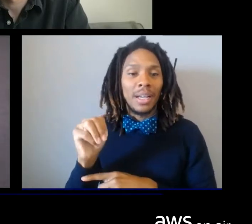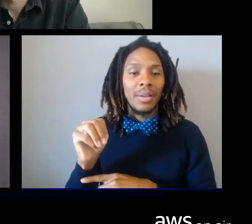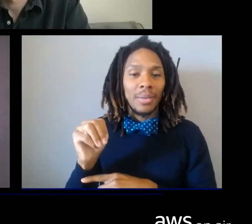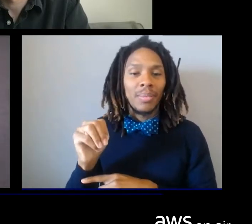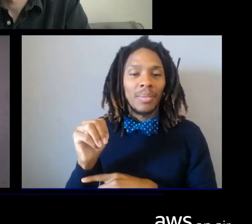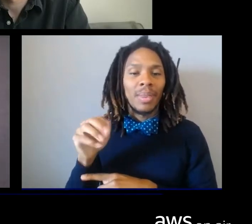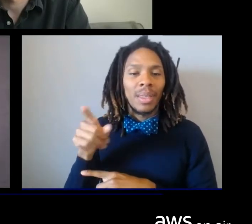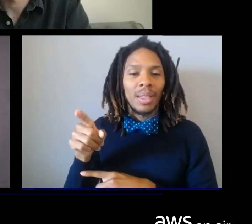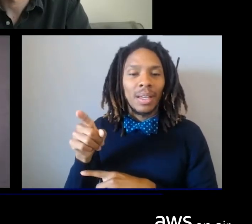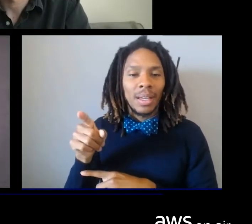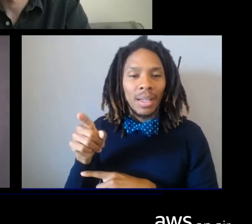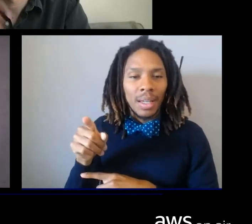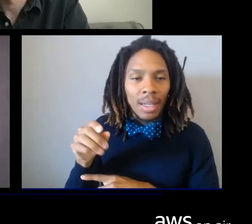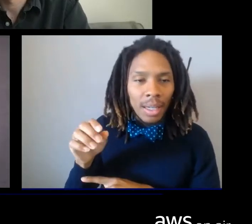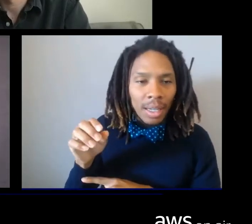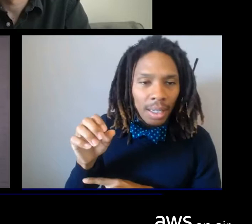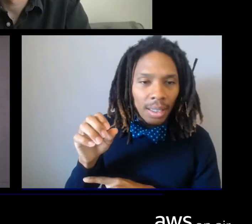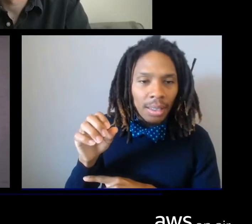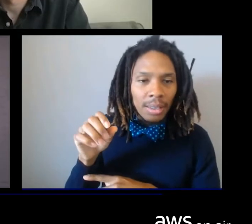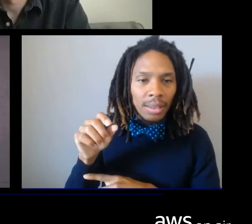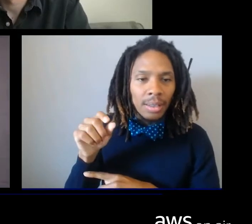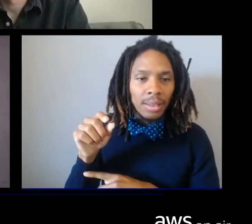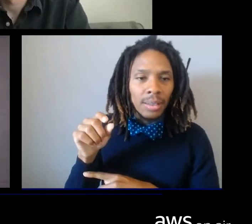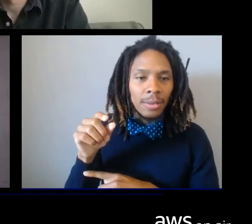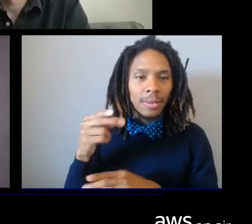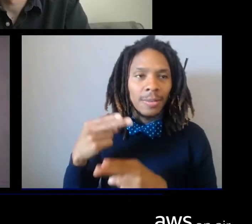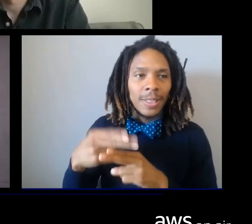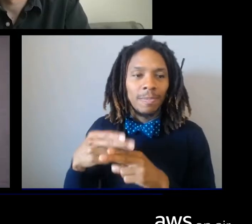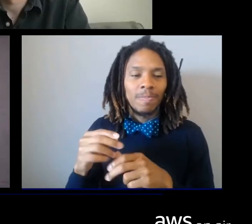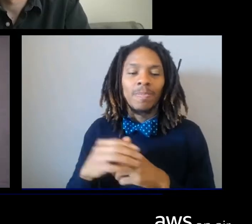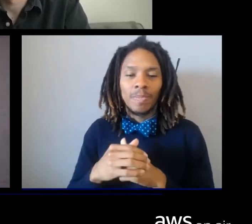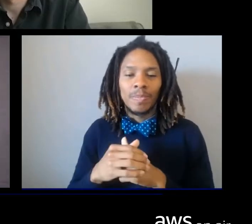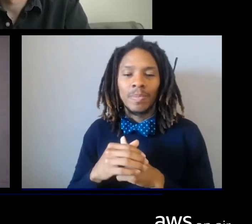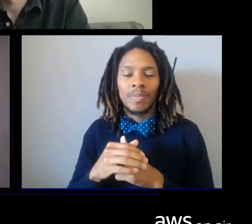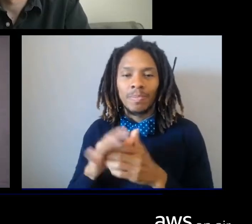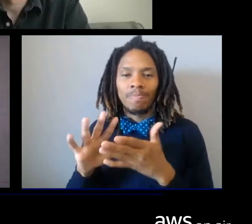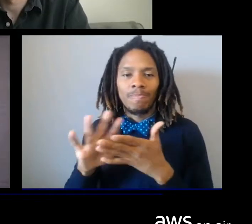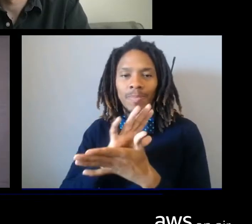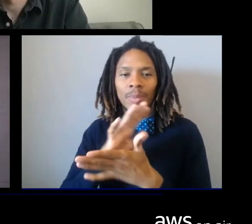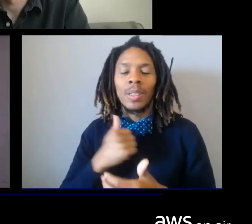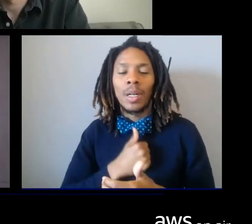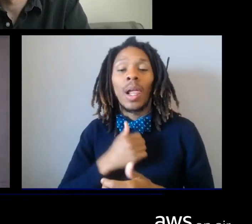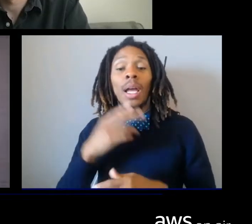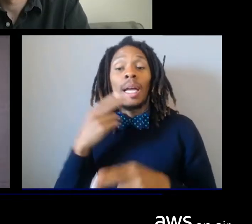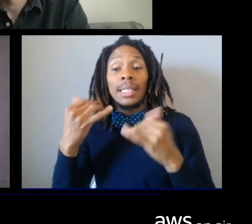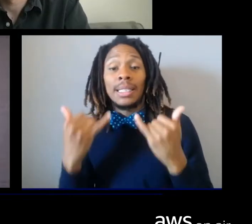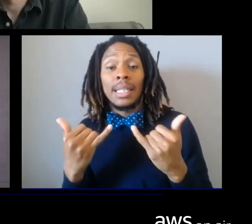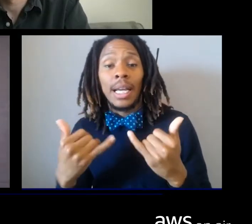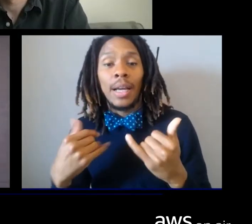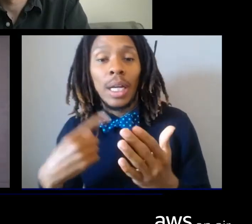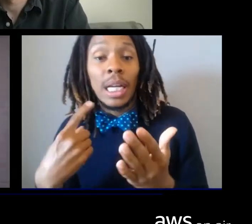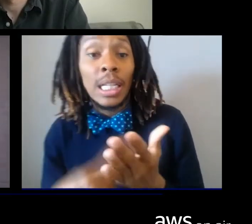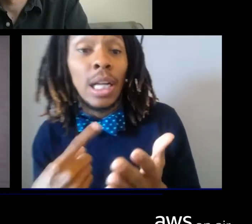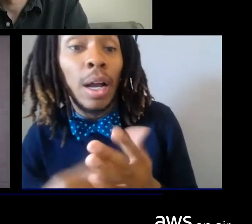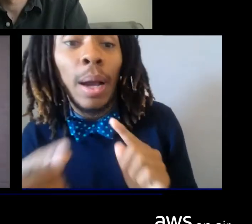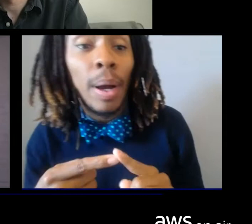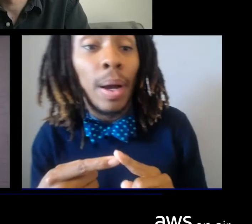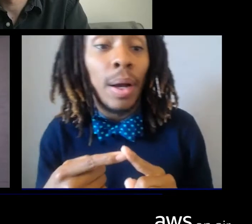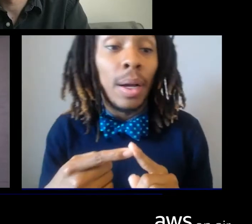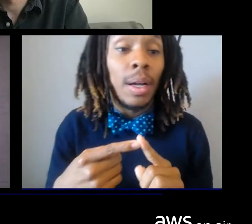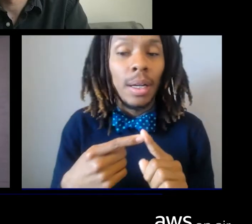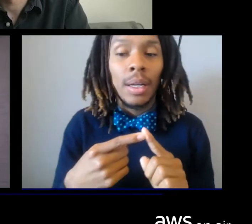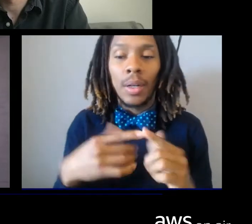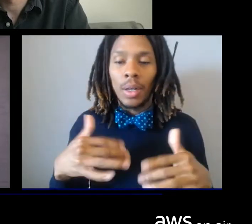Iskander Sitikov. Um, and today we're talking about a very